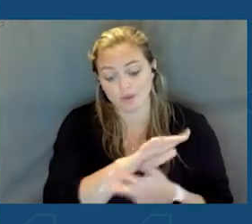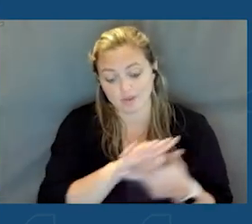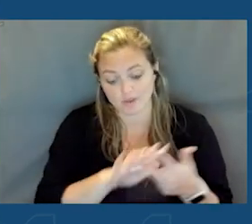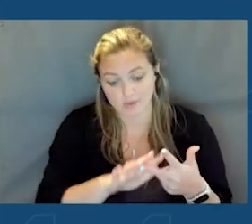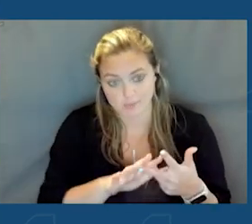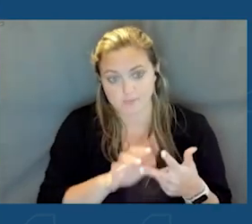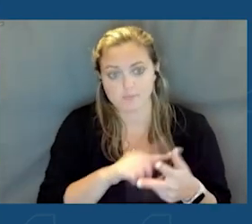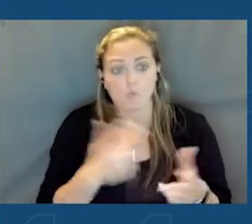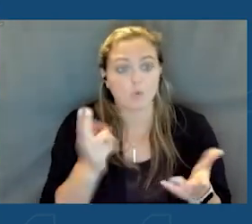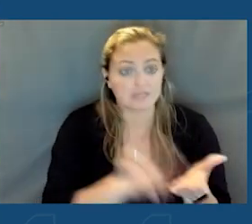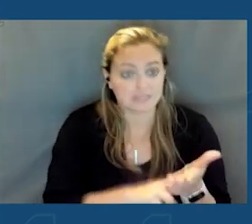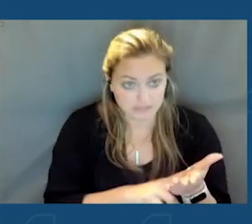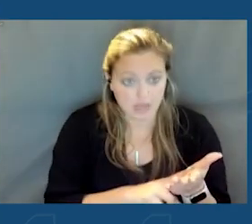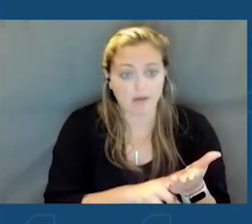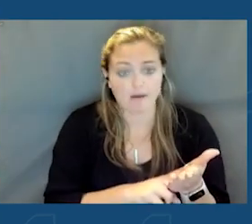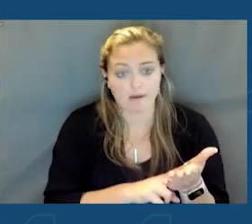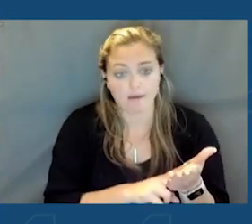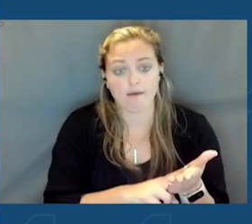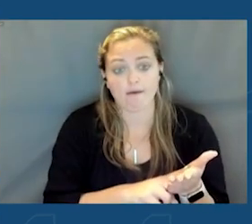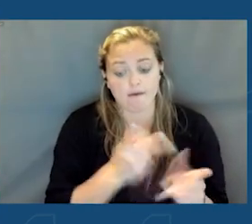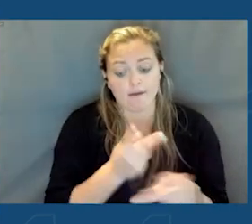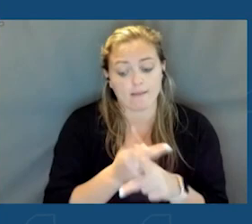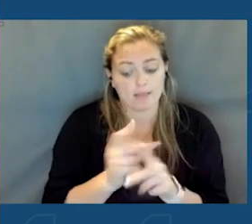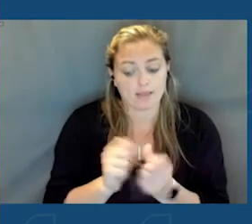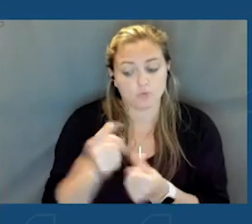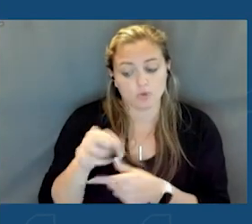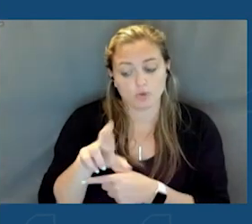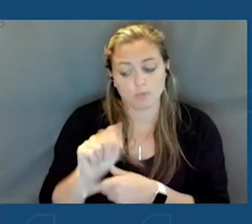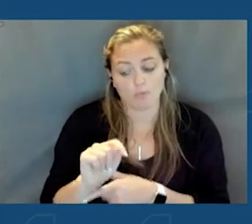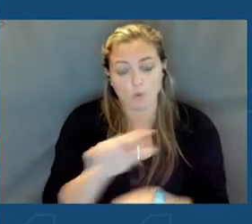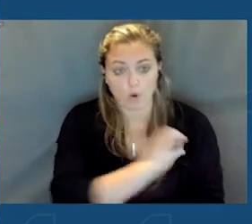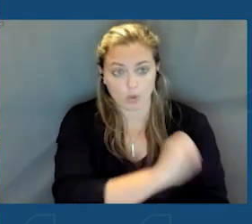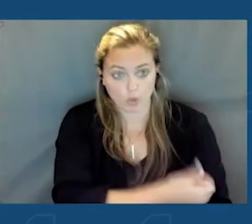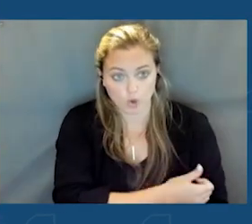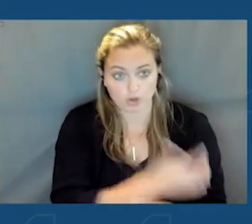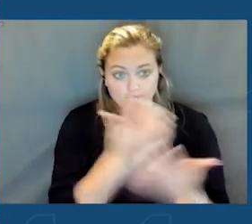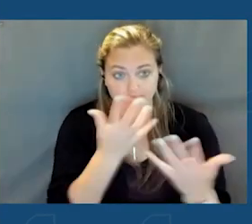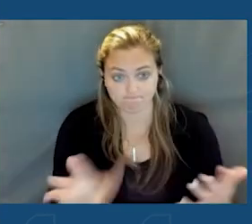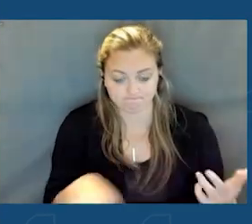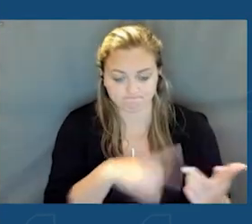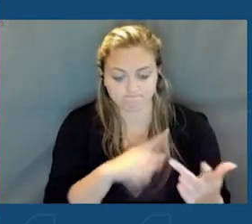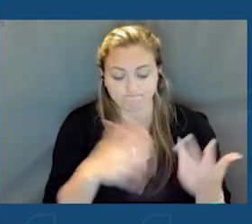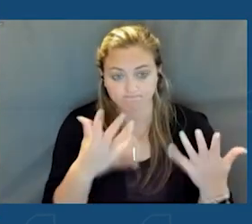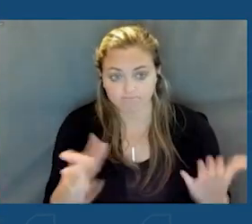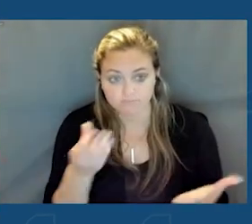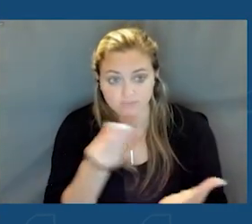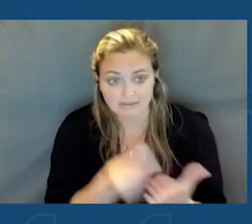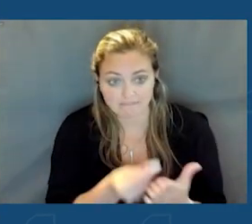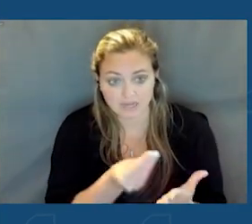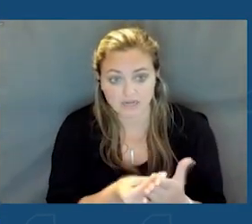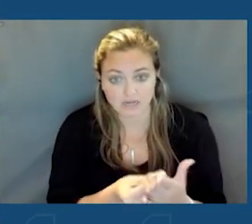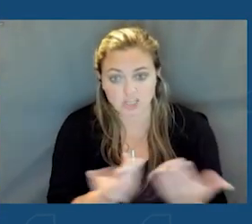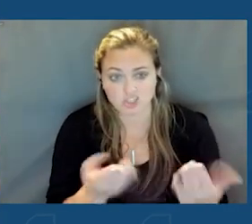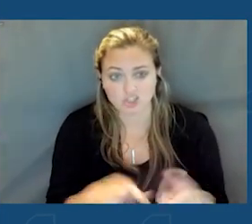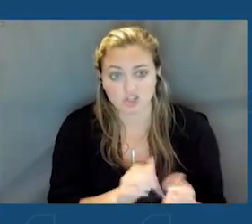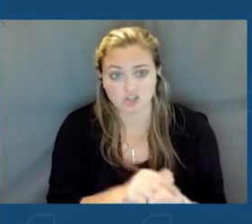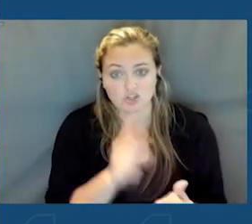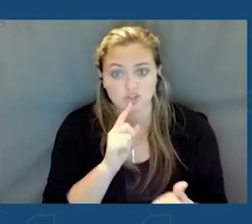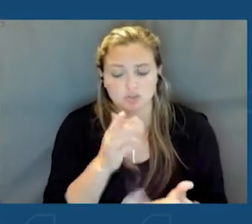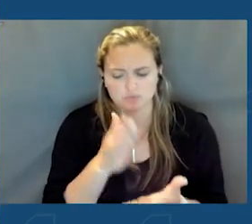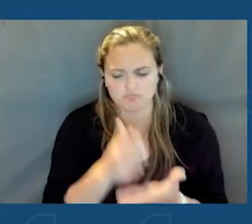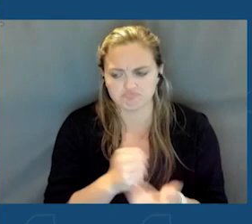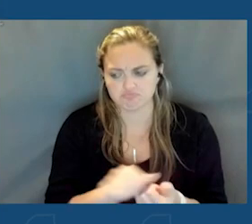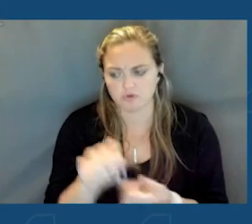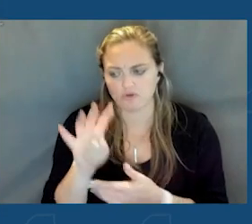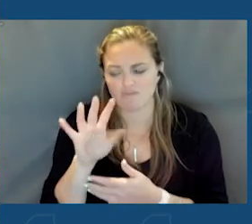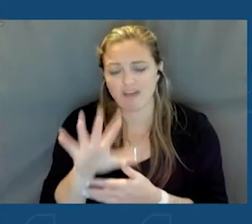signed the lease with the Port Authority. We completed financial close to draw down well over